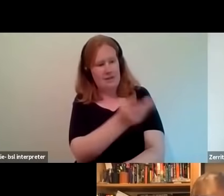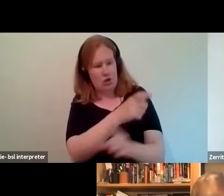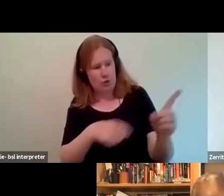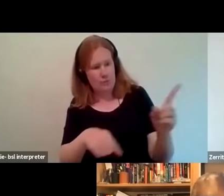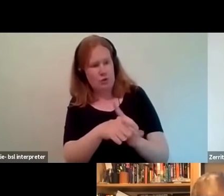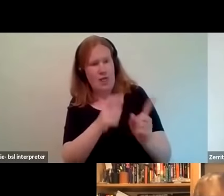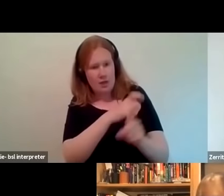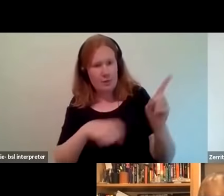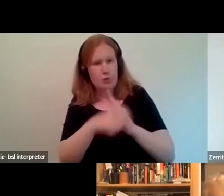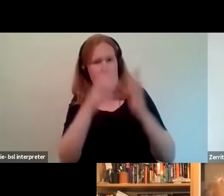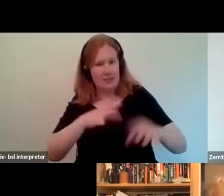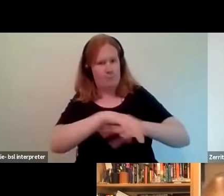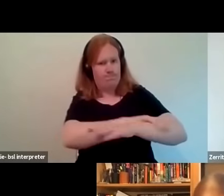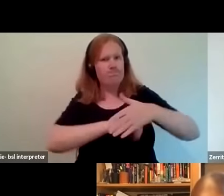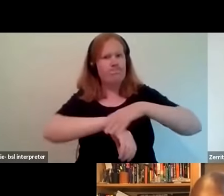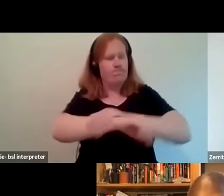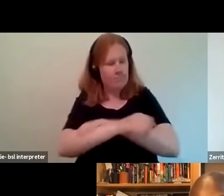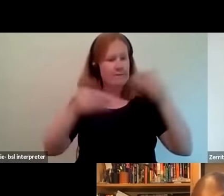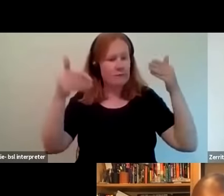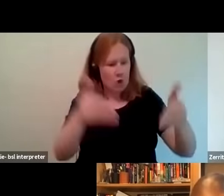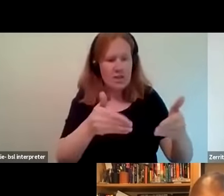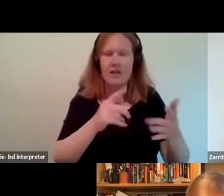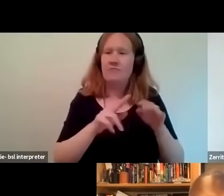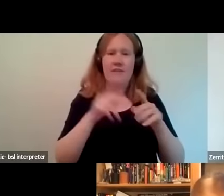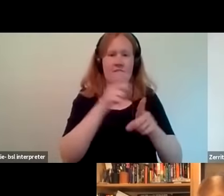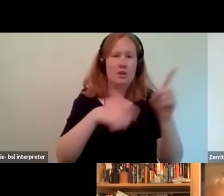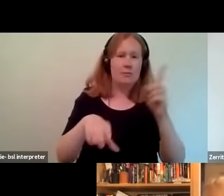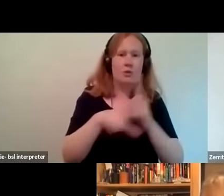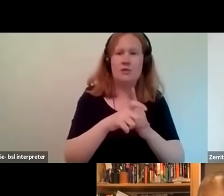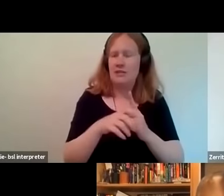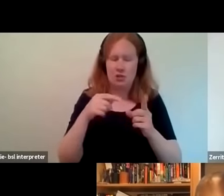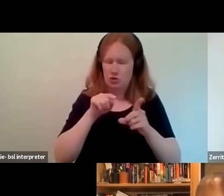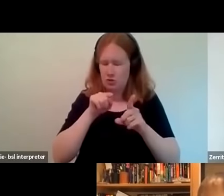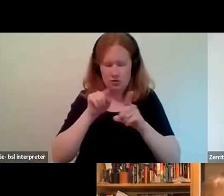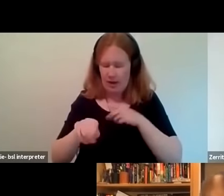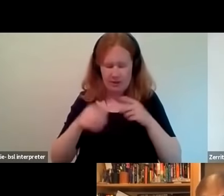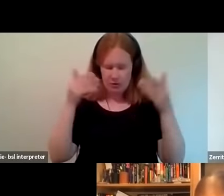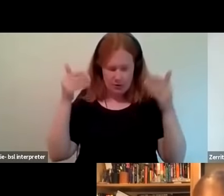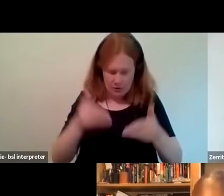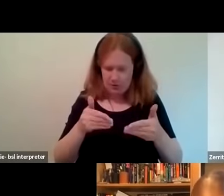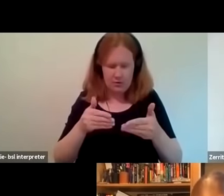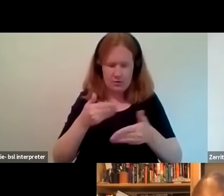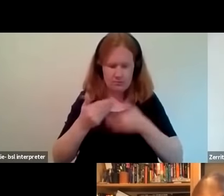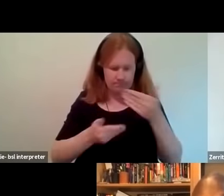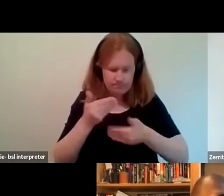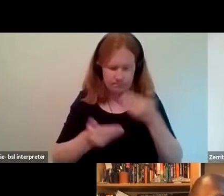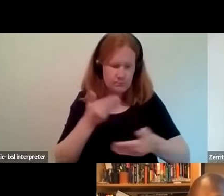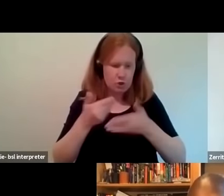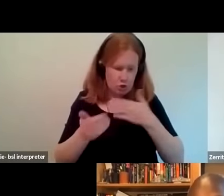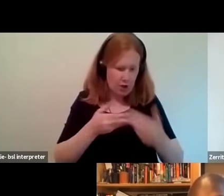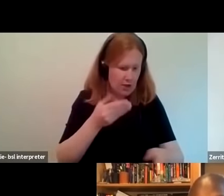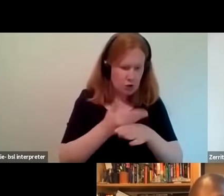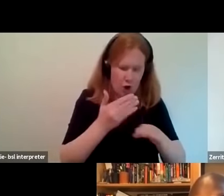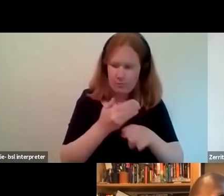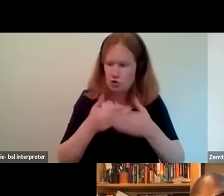forward if the community is preoccupied with holding down a job and just trying to put food on the table then it's not